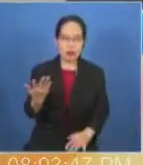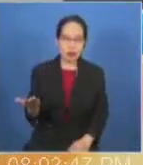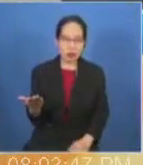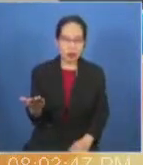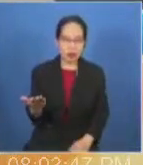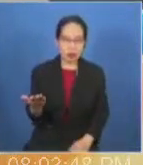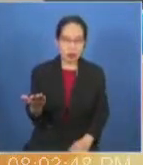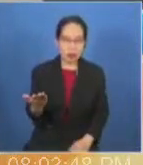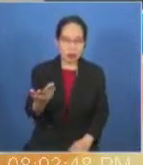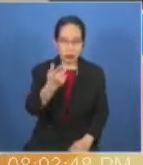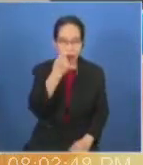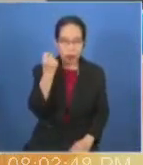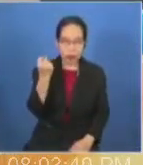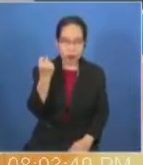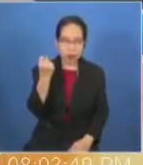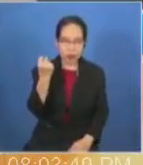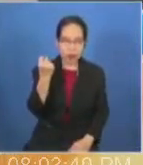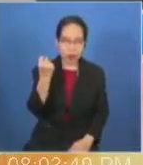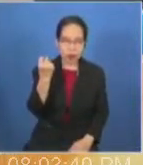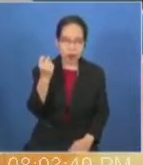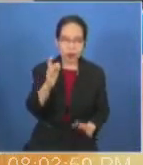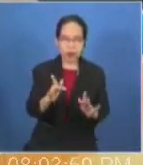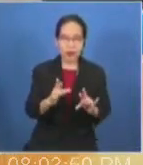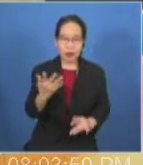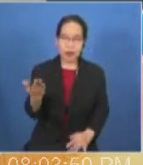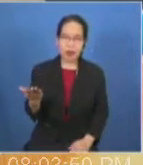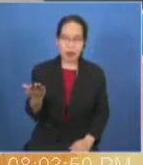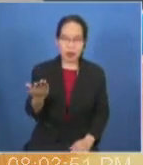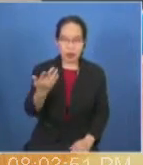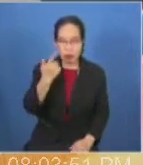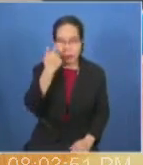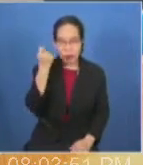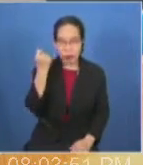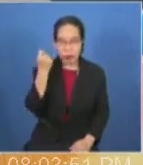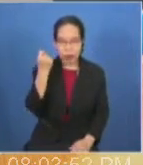I really felt pity for her.